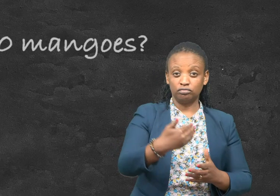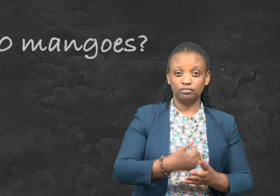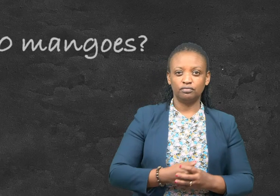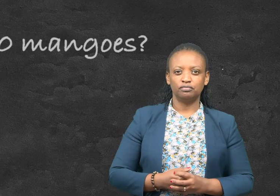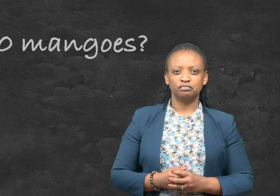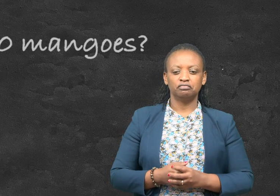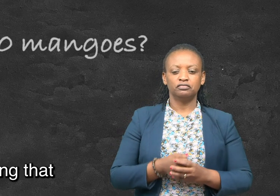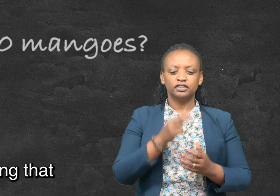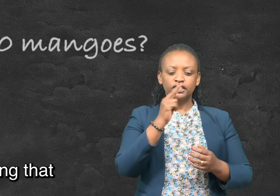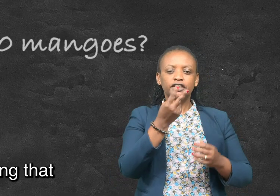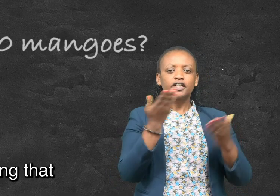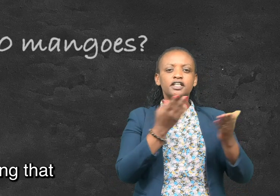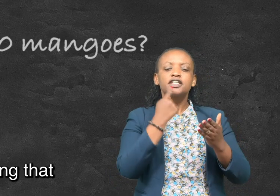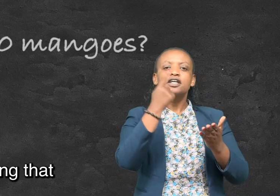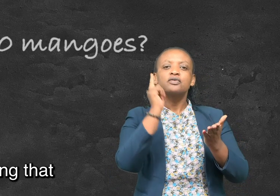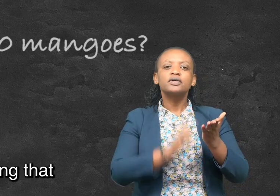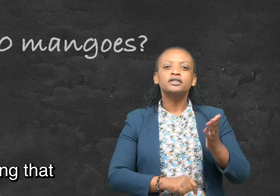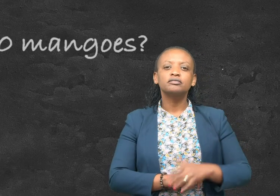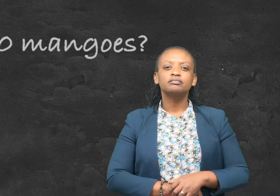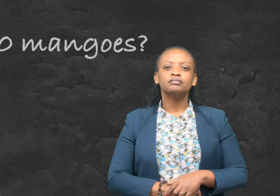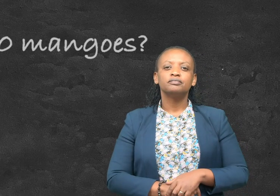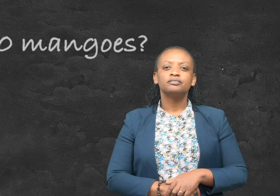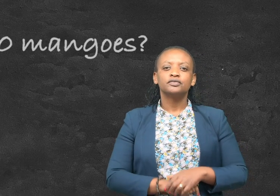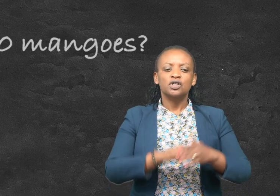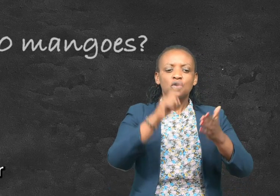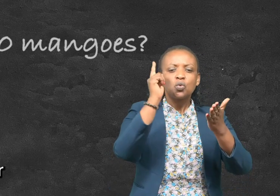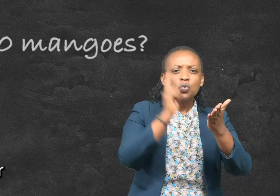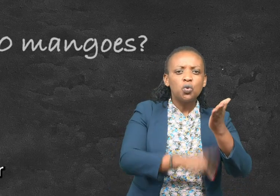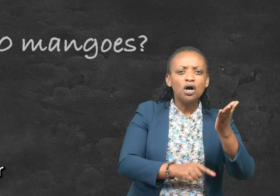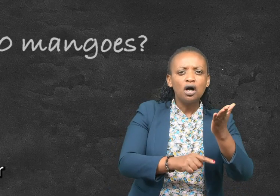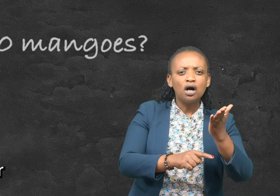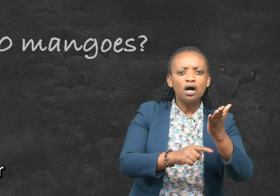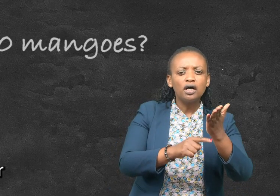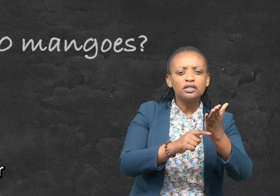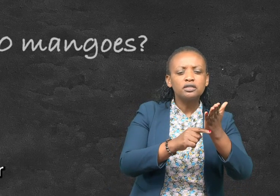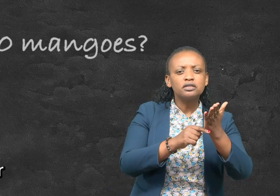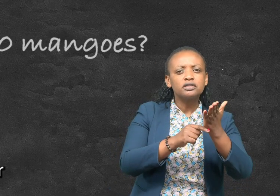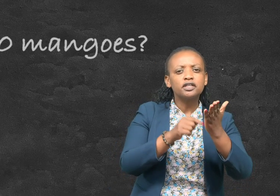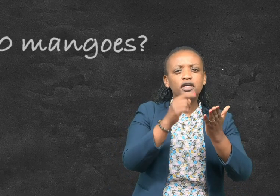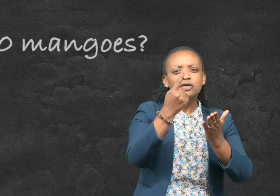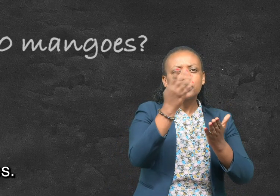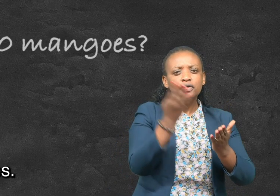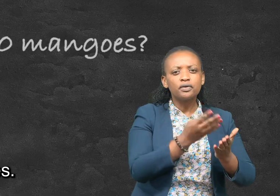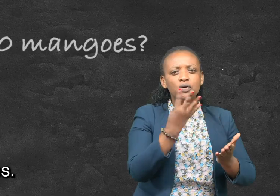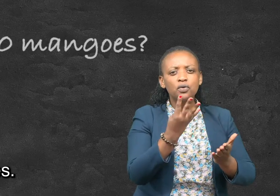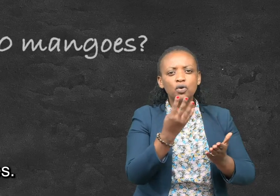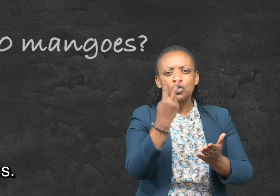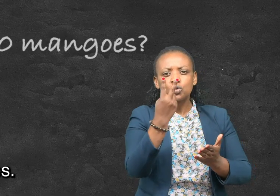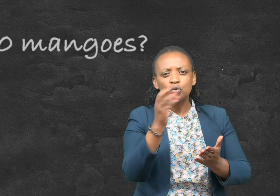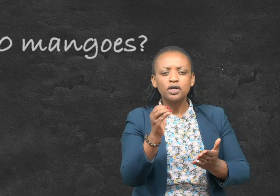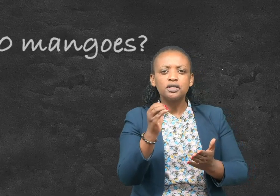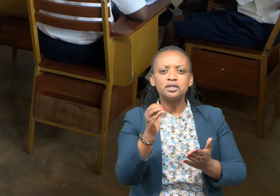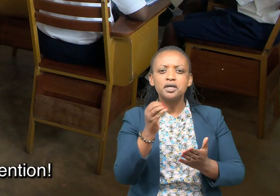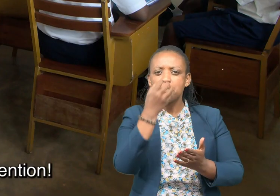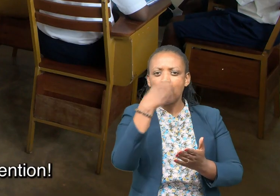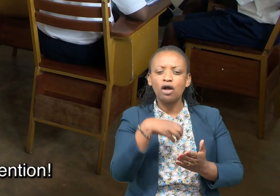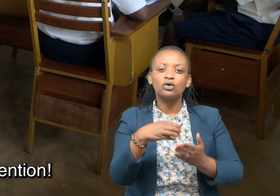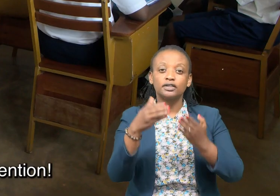Then the second one is saying that what is a quarter of 20 mangoes?